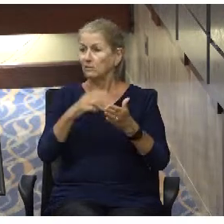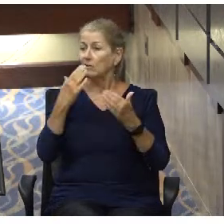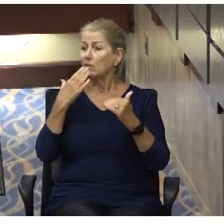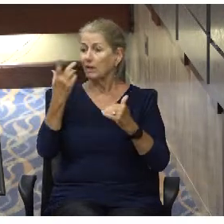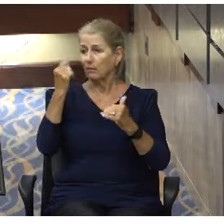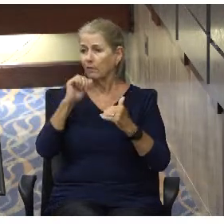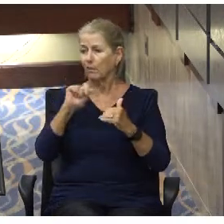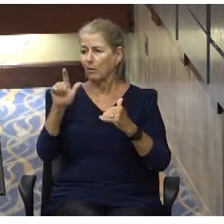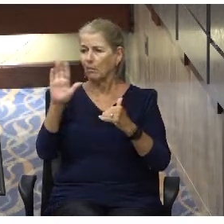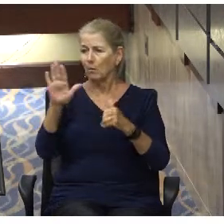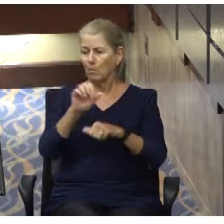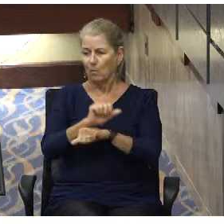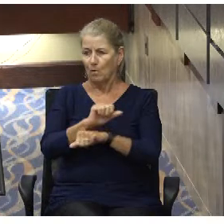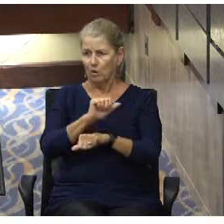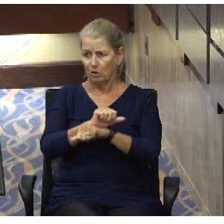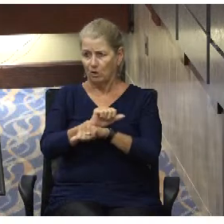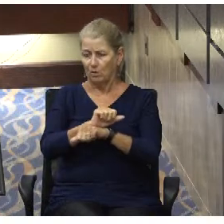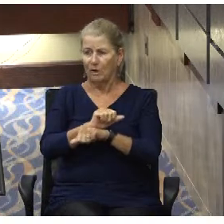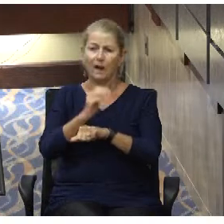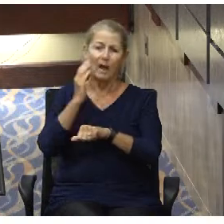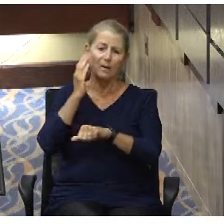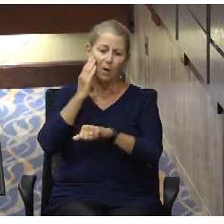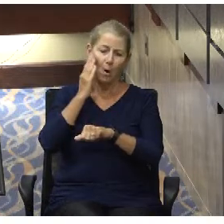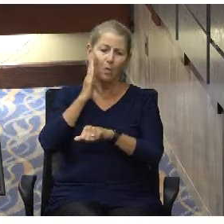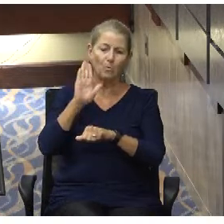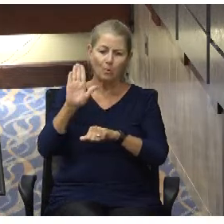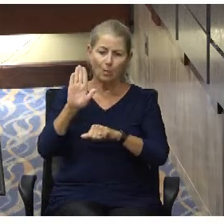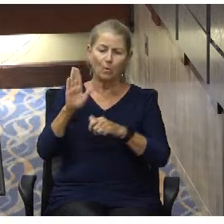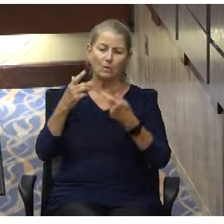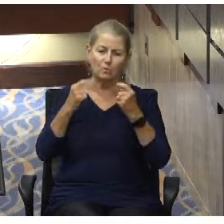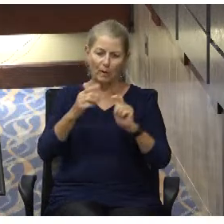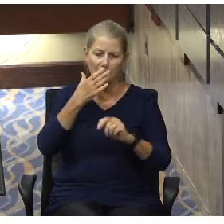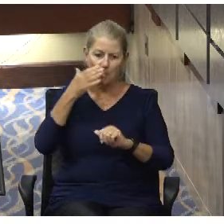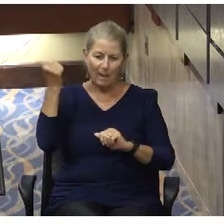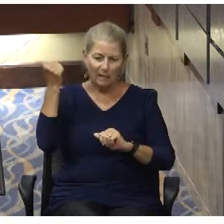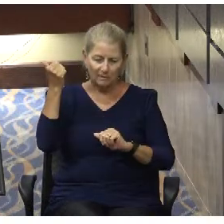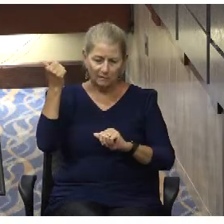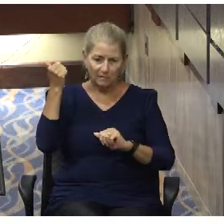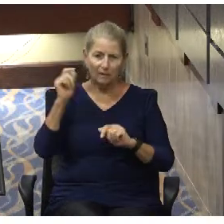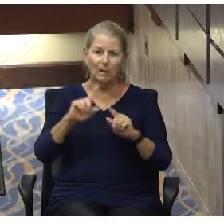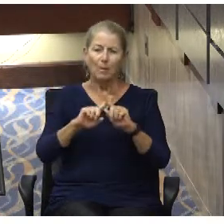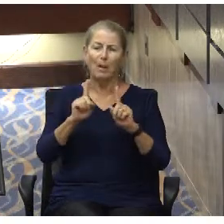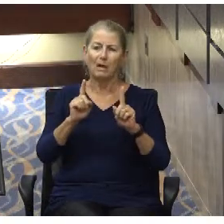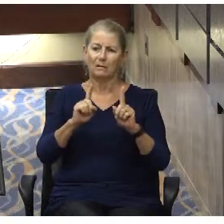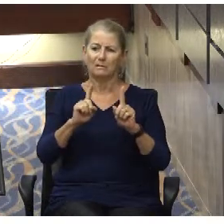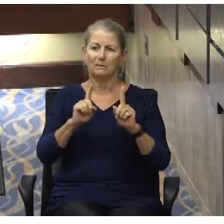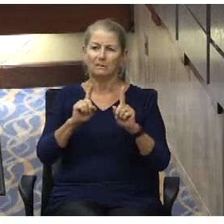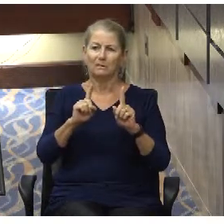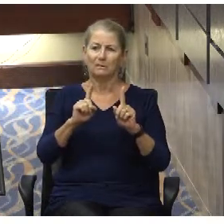your work, and I know you're trying your best, but